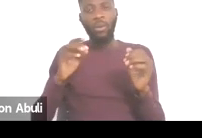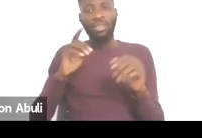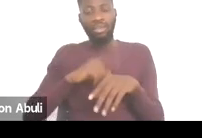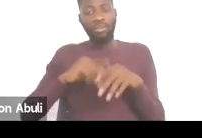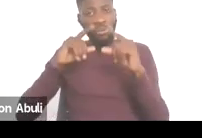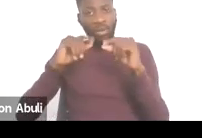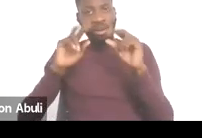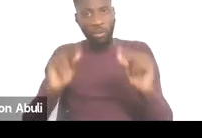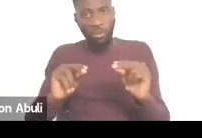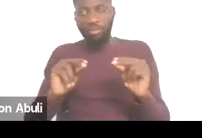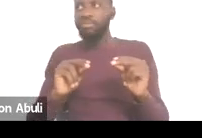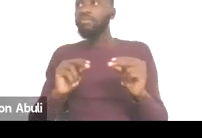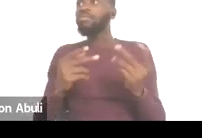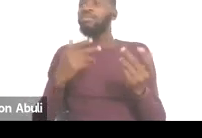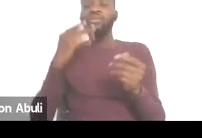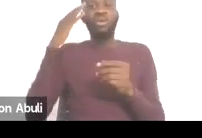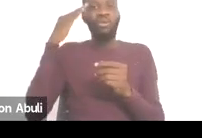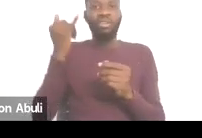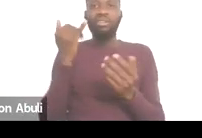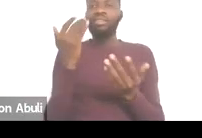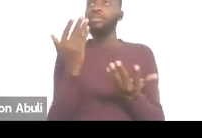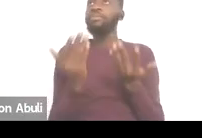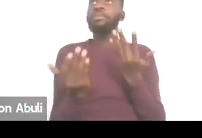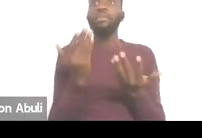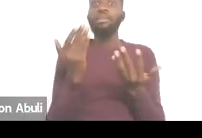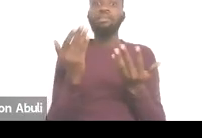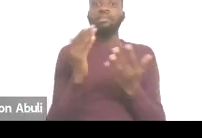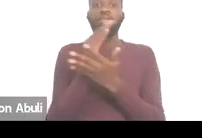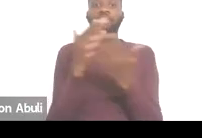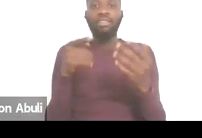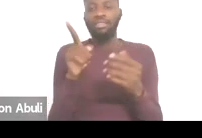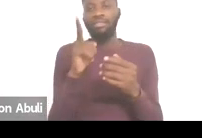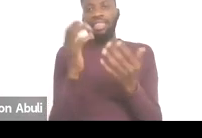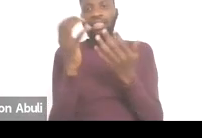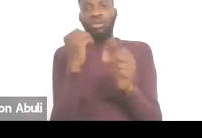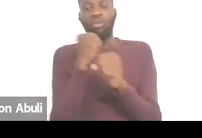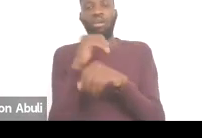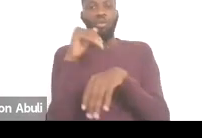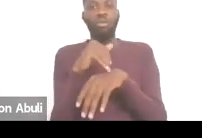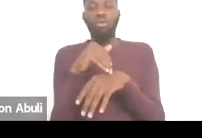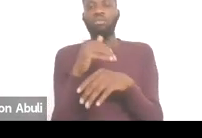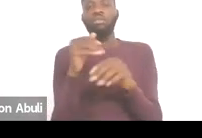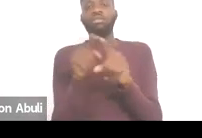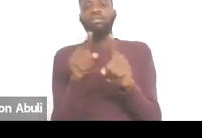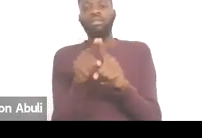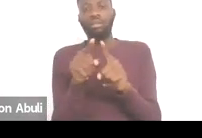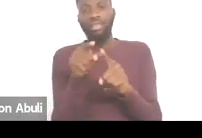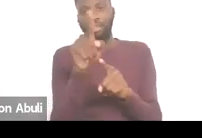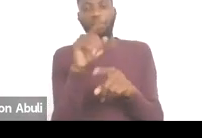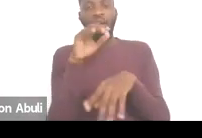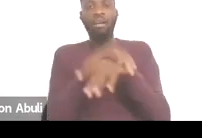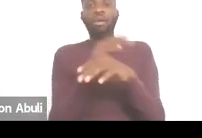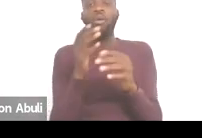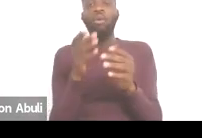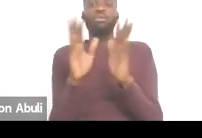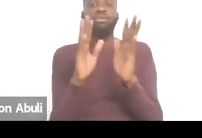no, it's because maybe there is something you still need to work on, and it gives you that opportunity to work on that